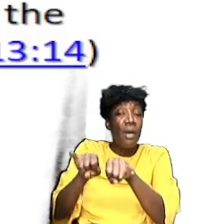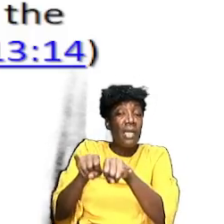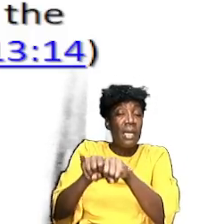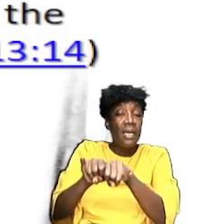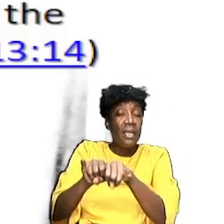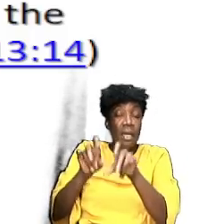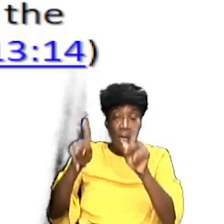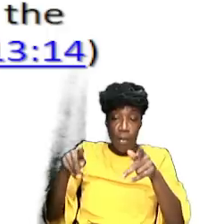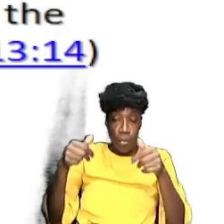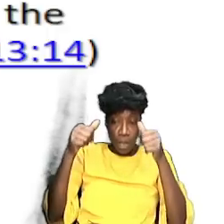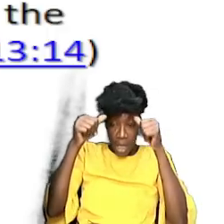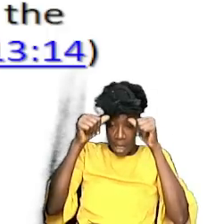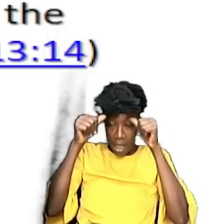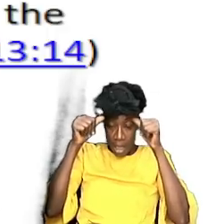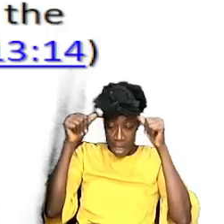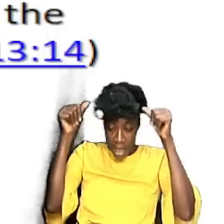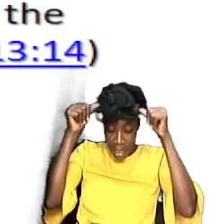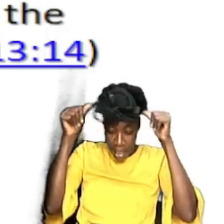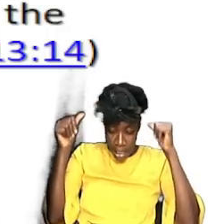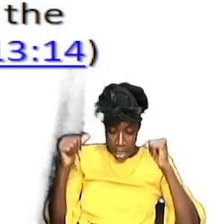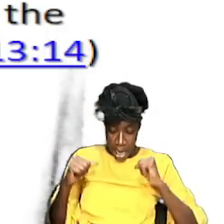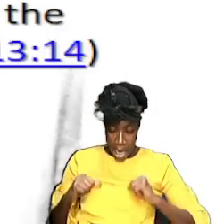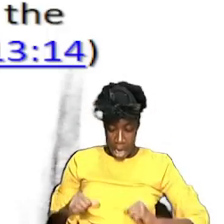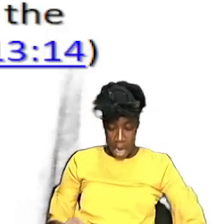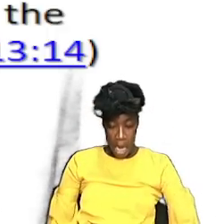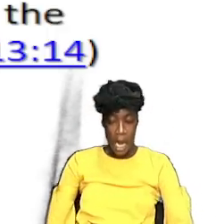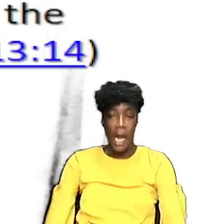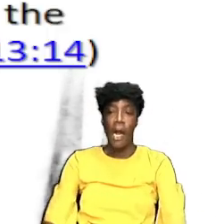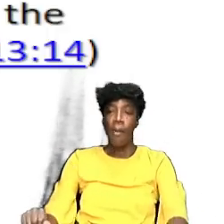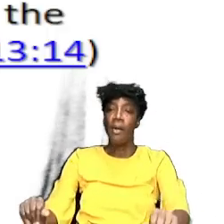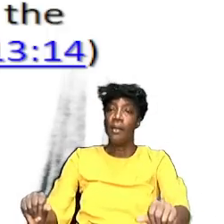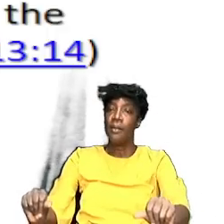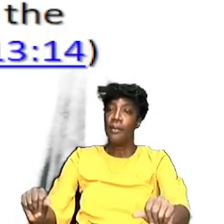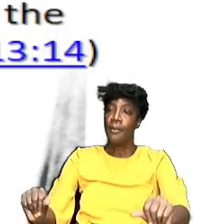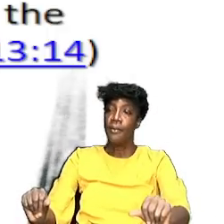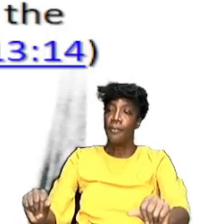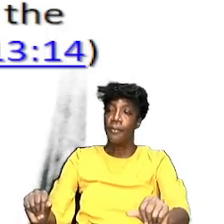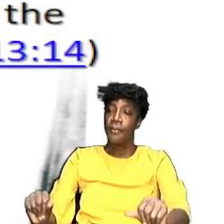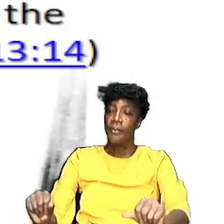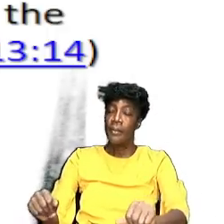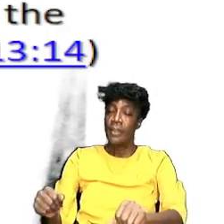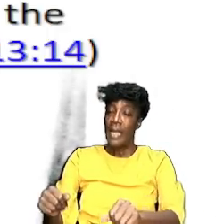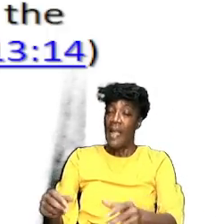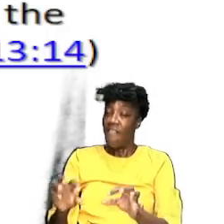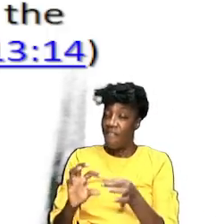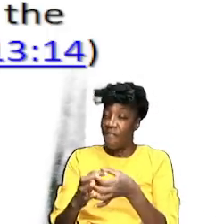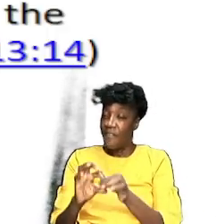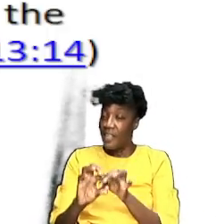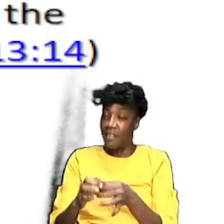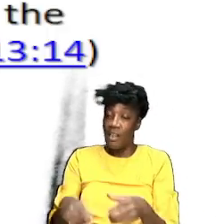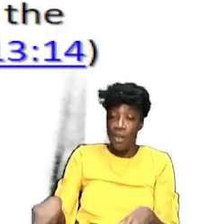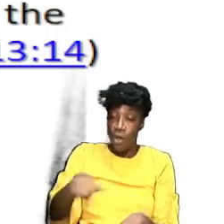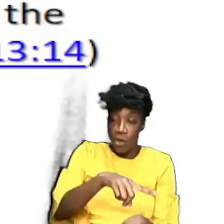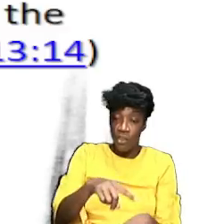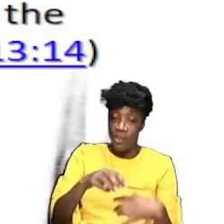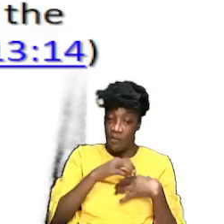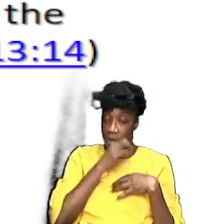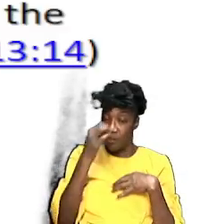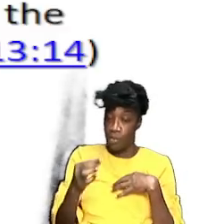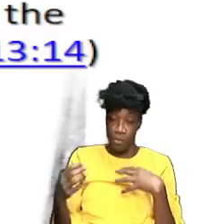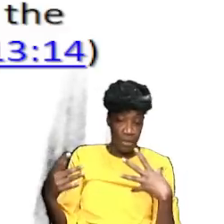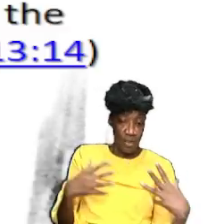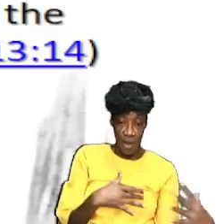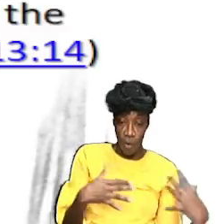armor, because what it's doing is equipping us, as it were, for spiritual warfare. He said, for we